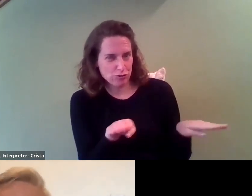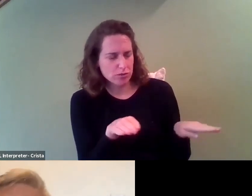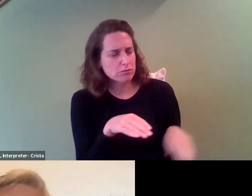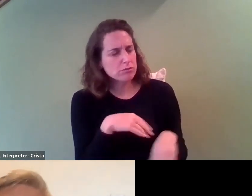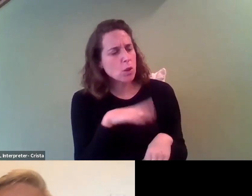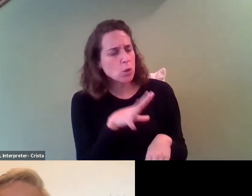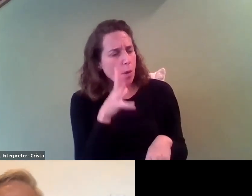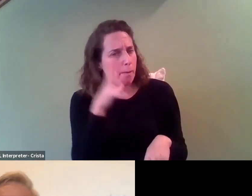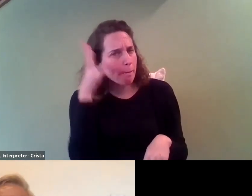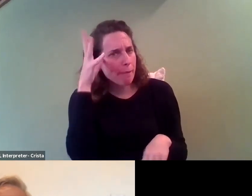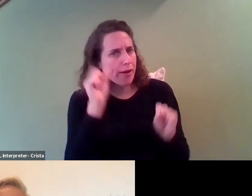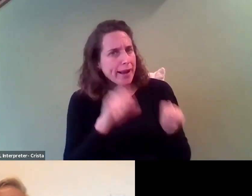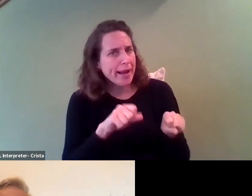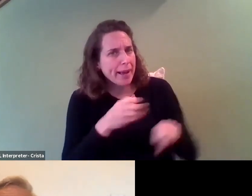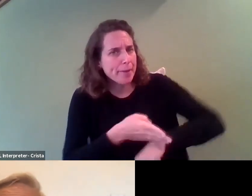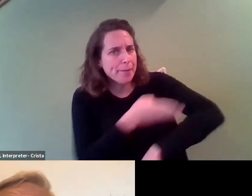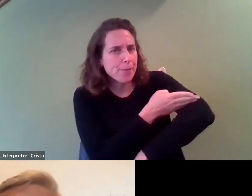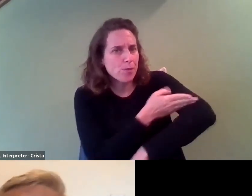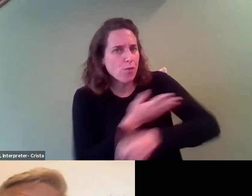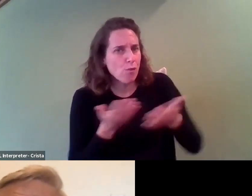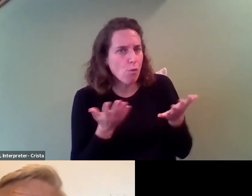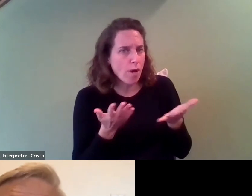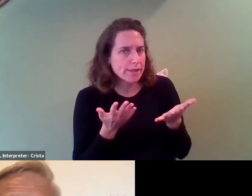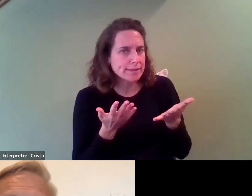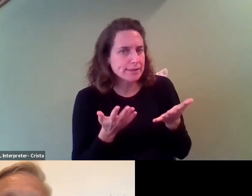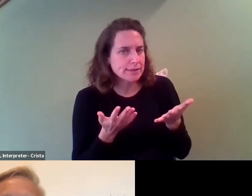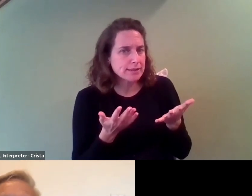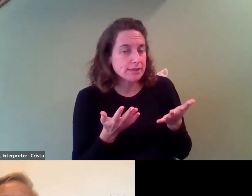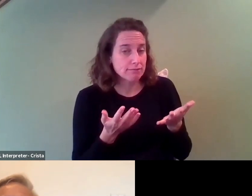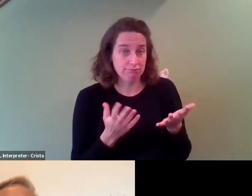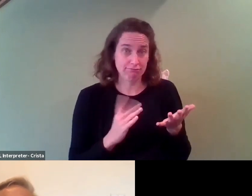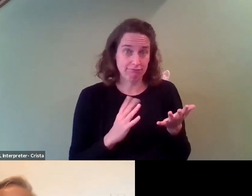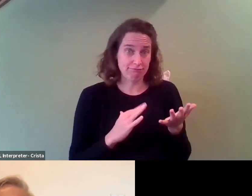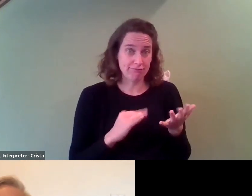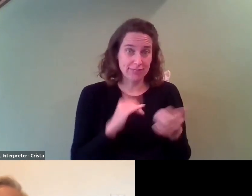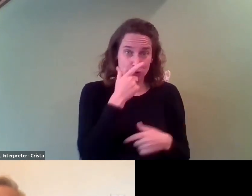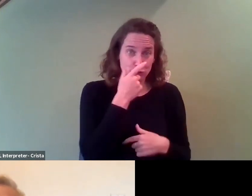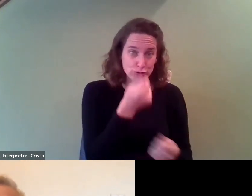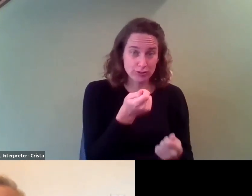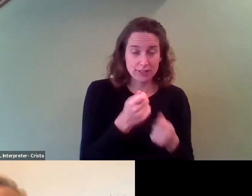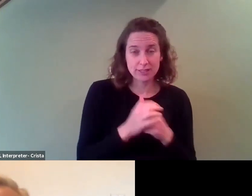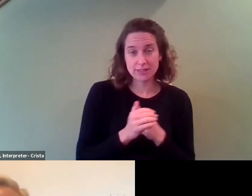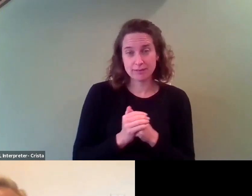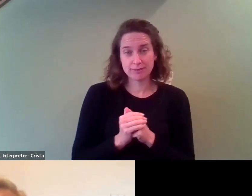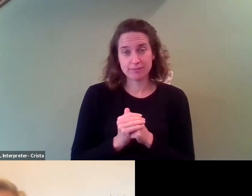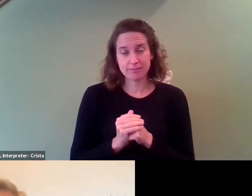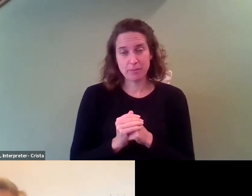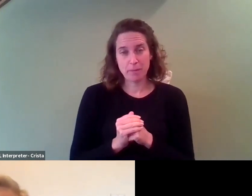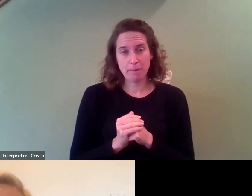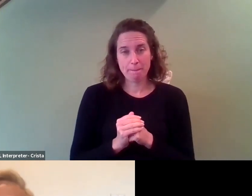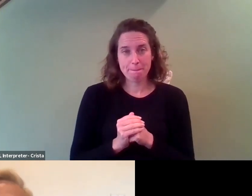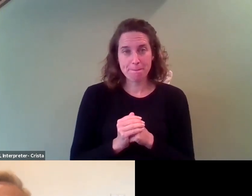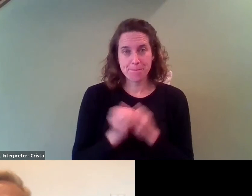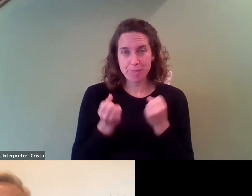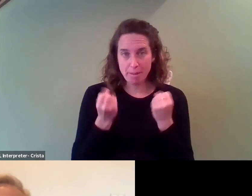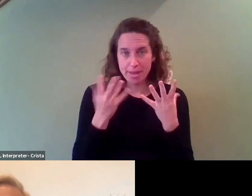do better? Which is pretty subversive if you think about it from the parent's perspective. But